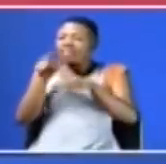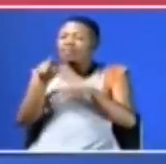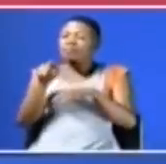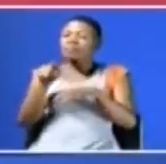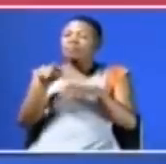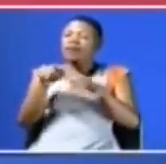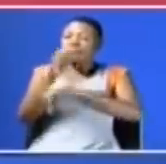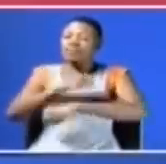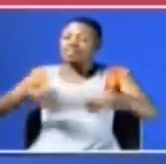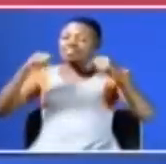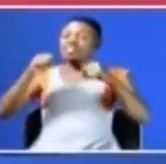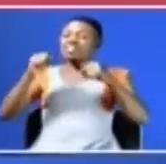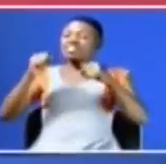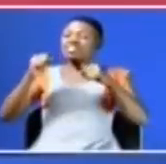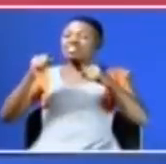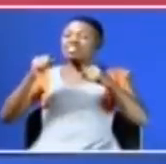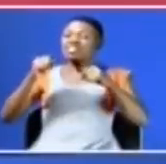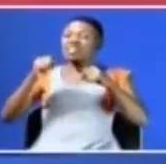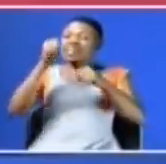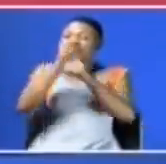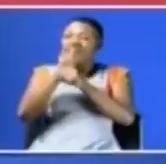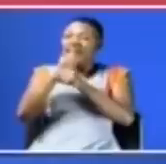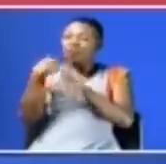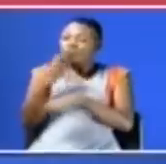term. It was done by his people.